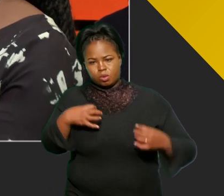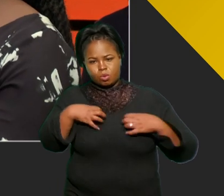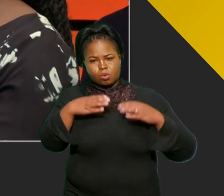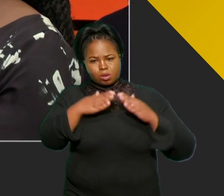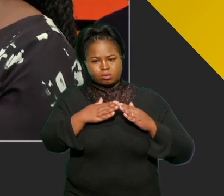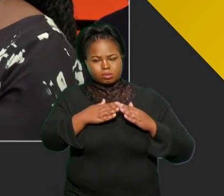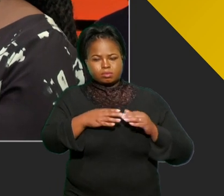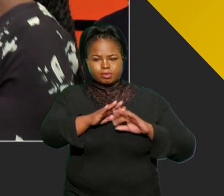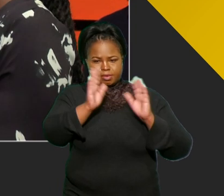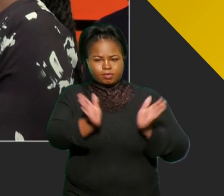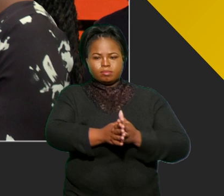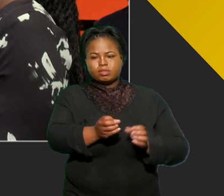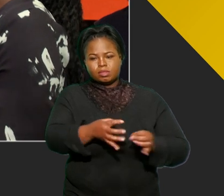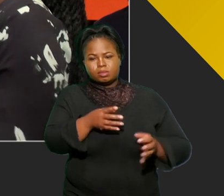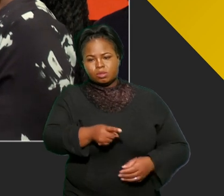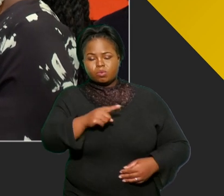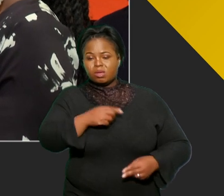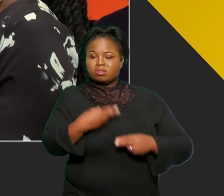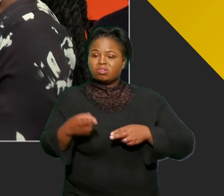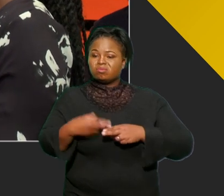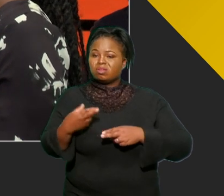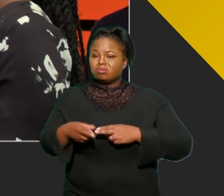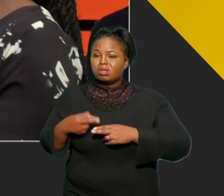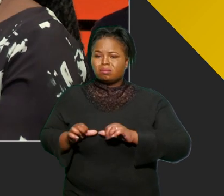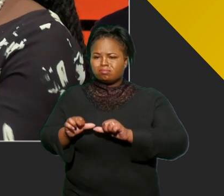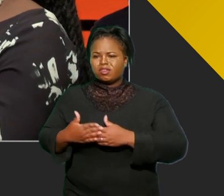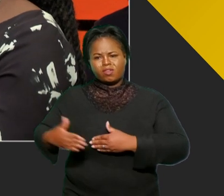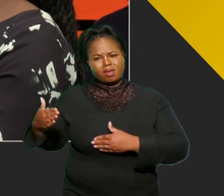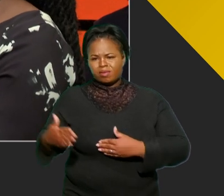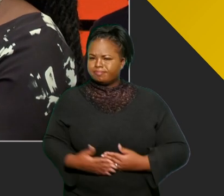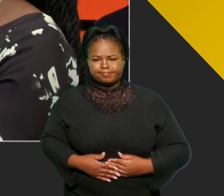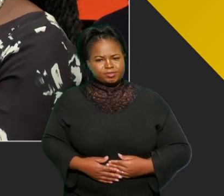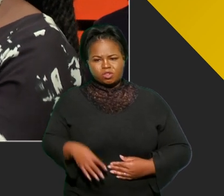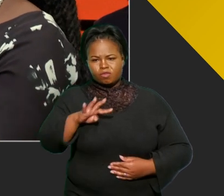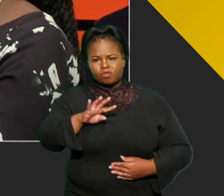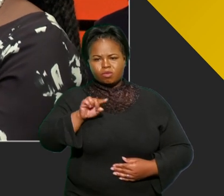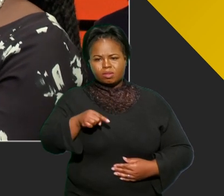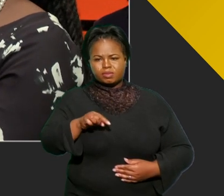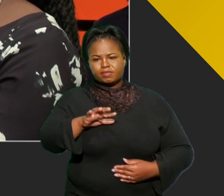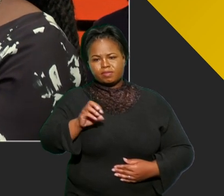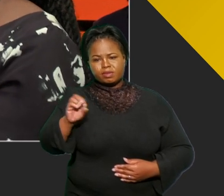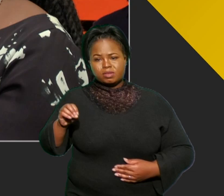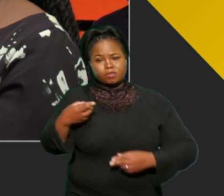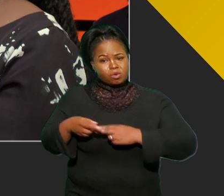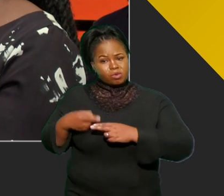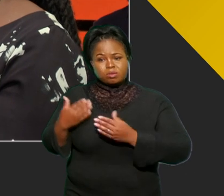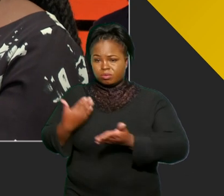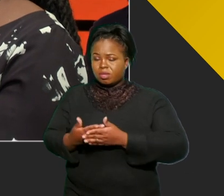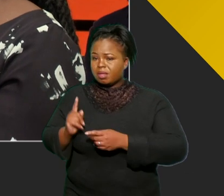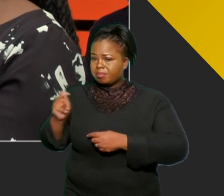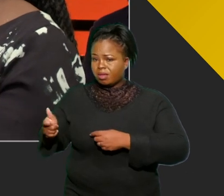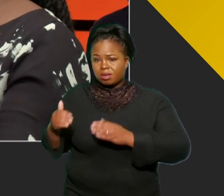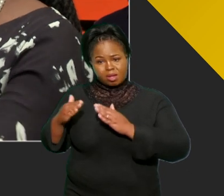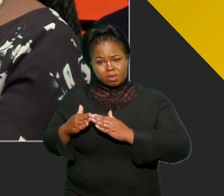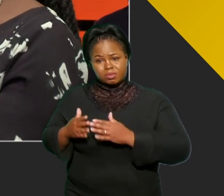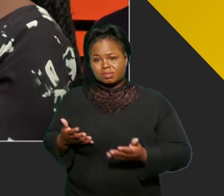ownership is where it all starts. You know, we can't just be renting eternally. Yeah. 4,500 rand a month that you're spending on rent, you could actually be paying a